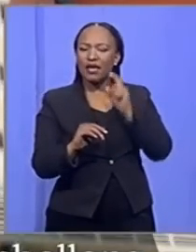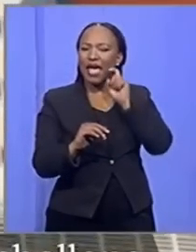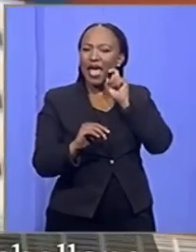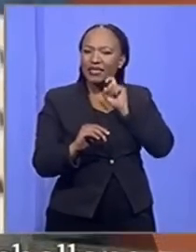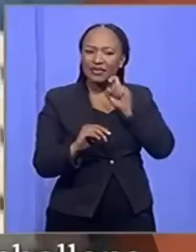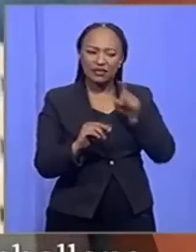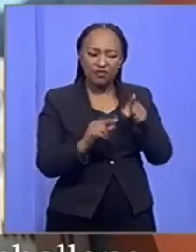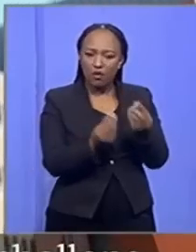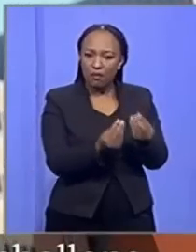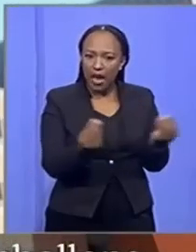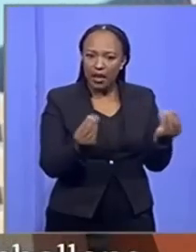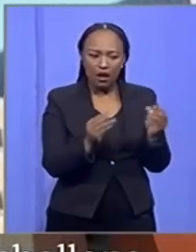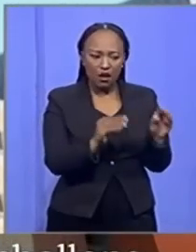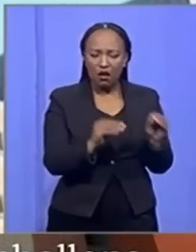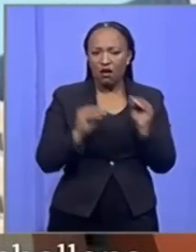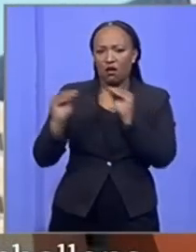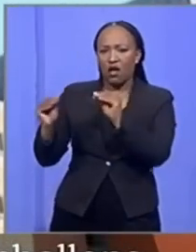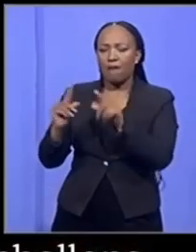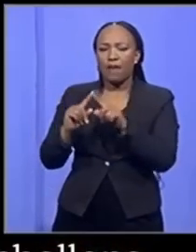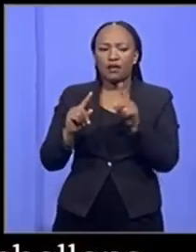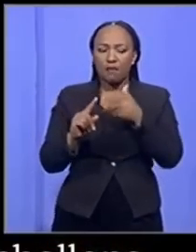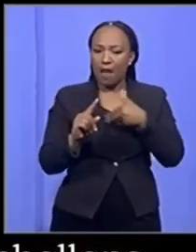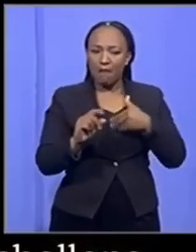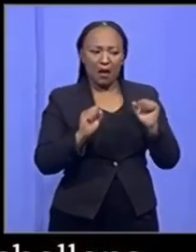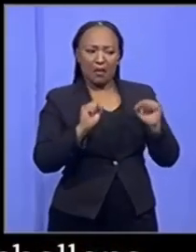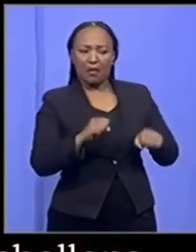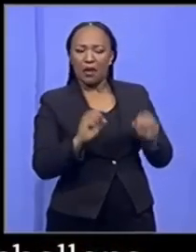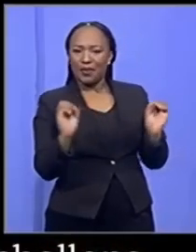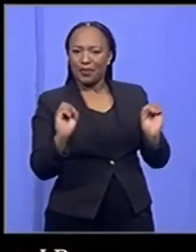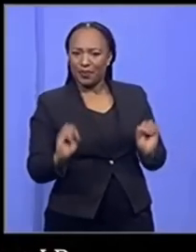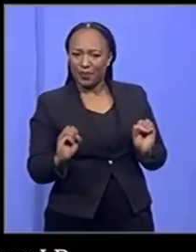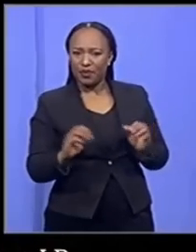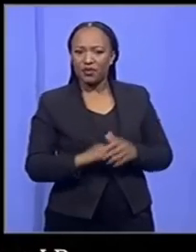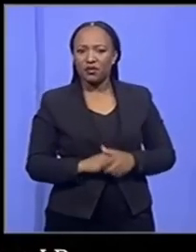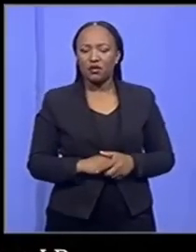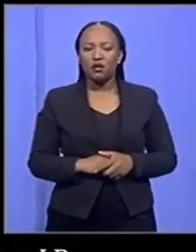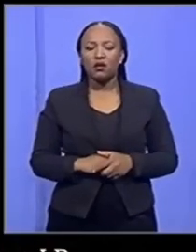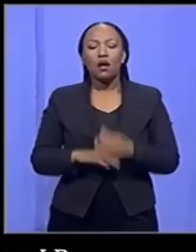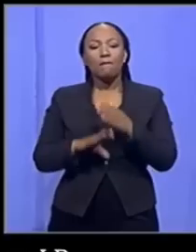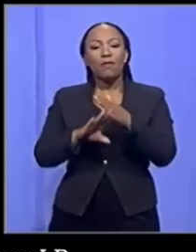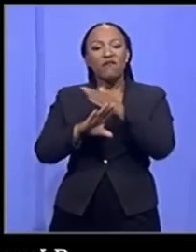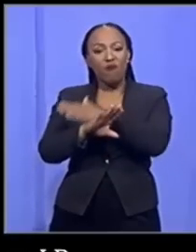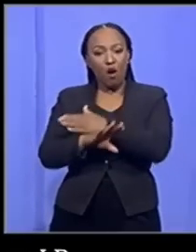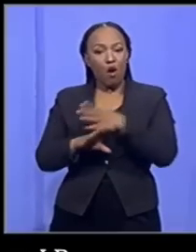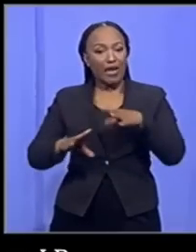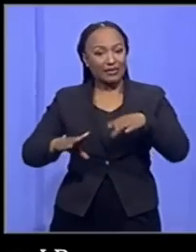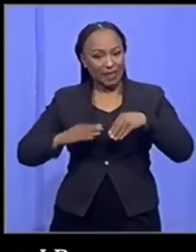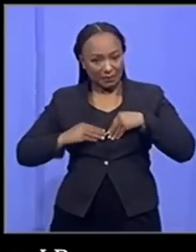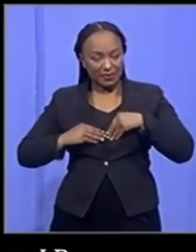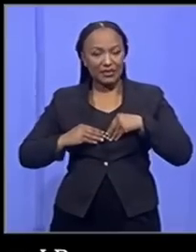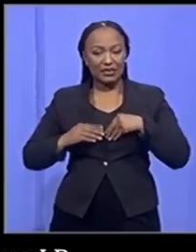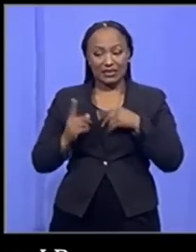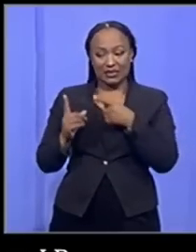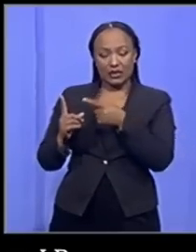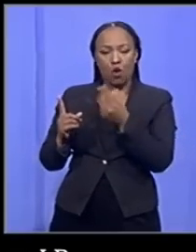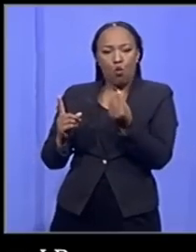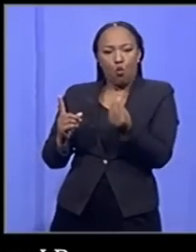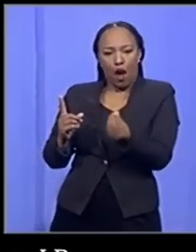tumelelo ya batswadi. Pele ga ge monga koma a ka amogela ngwana mo komeng o tshwanetse o be a